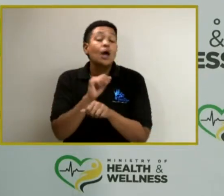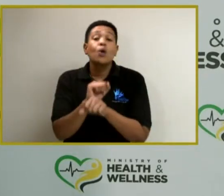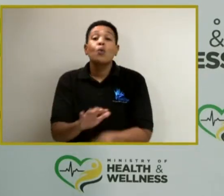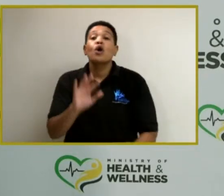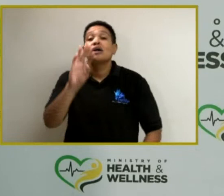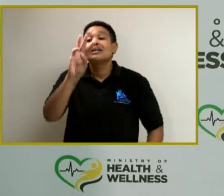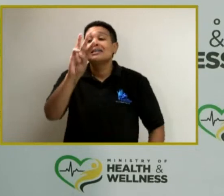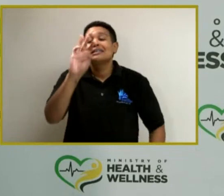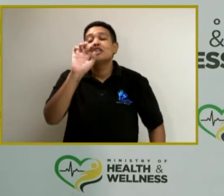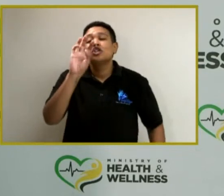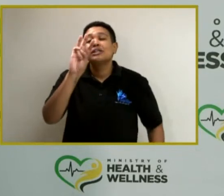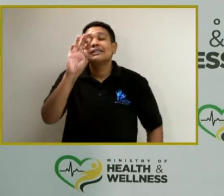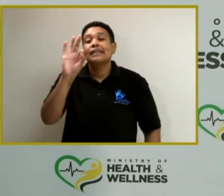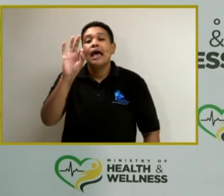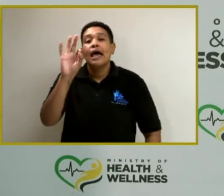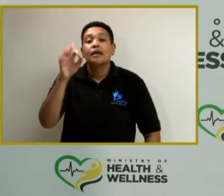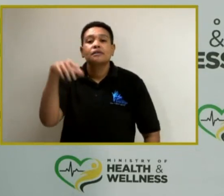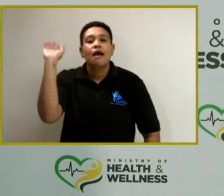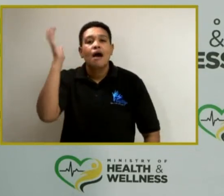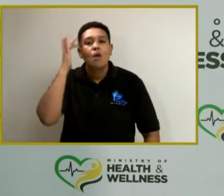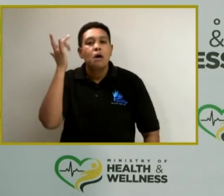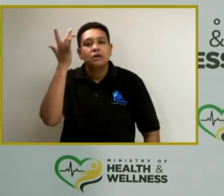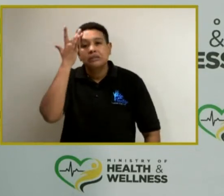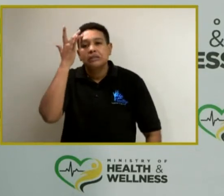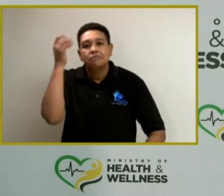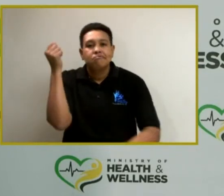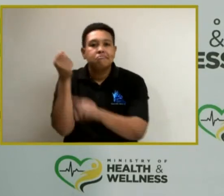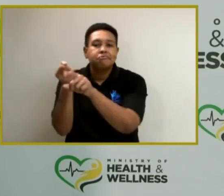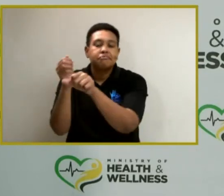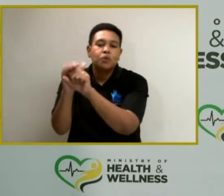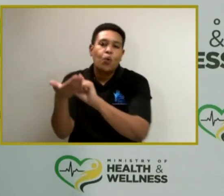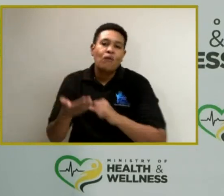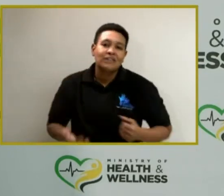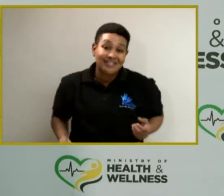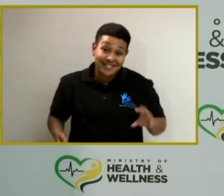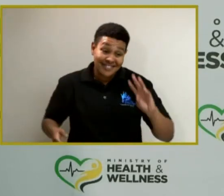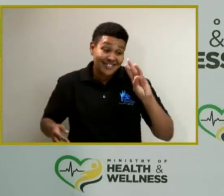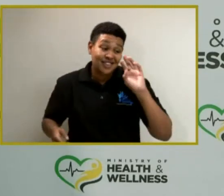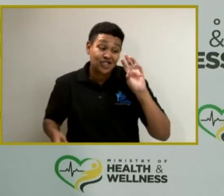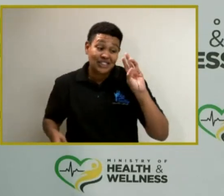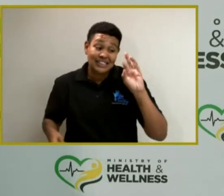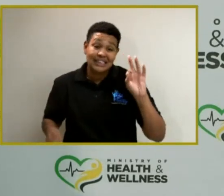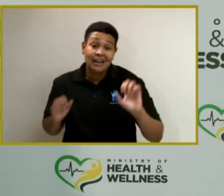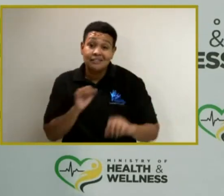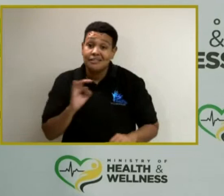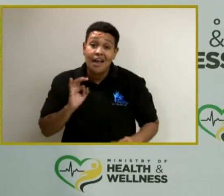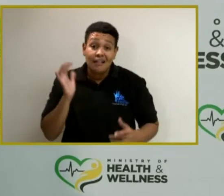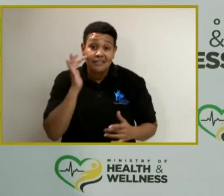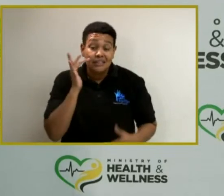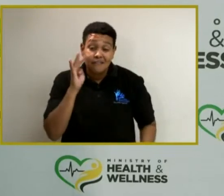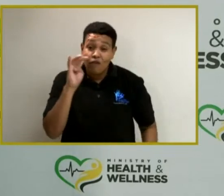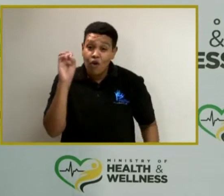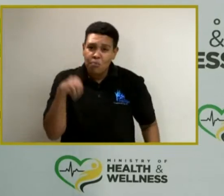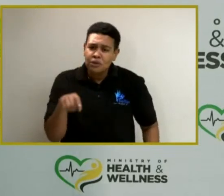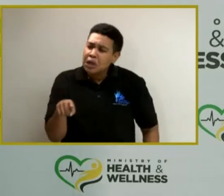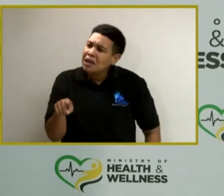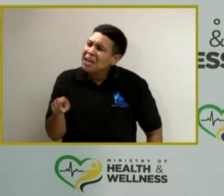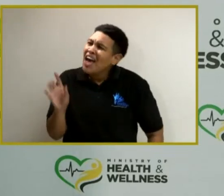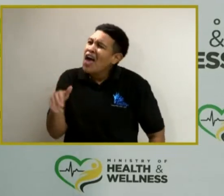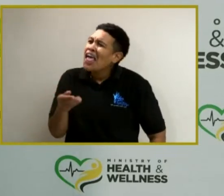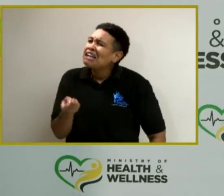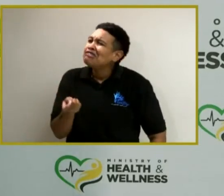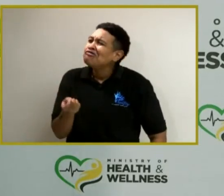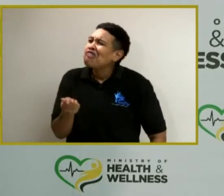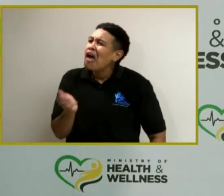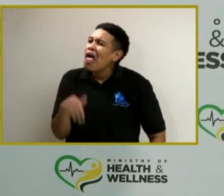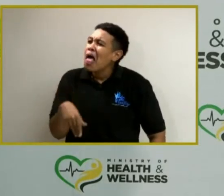669 were out due to COVID, which is a 4% or so. Now, on the face of it, it doesn't seem much, but if